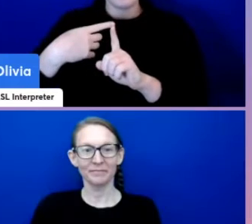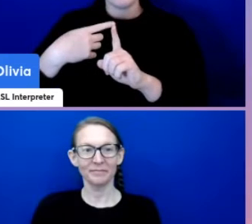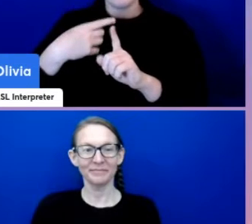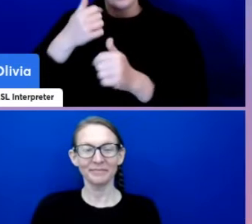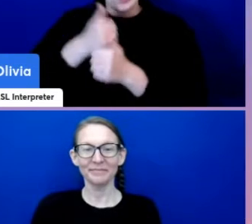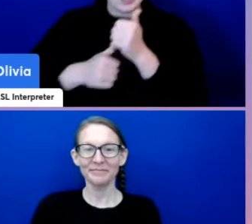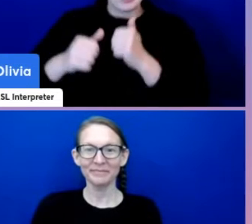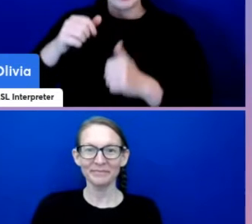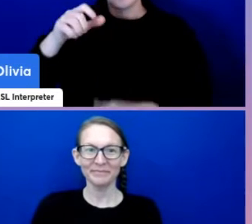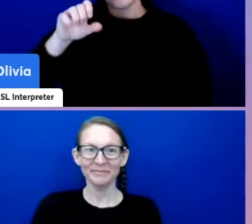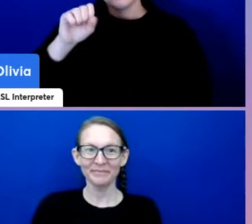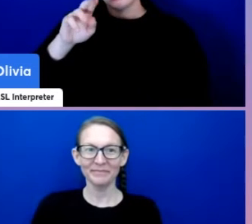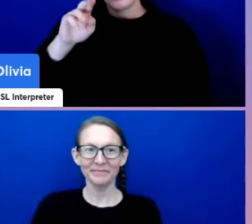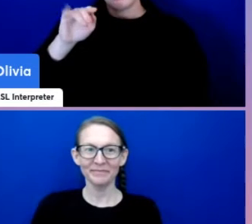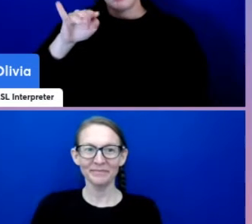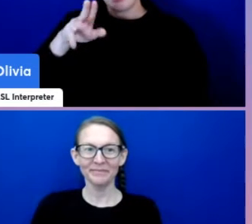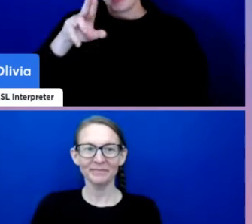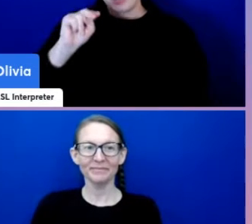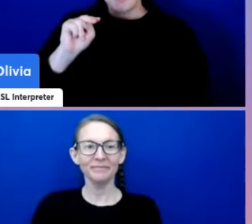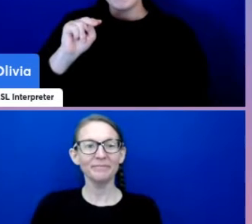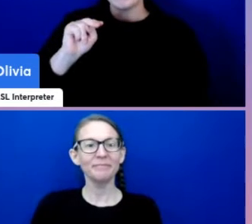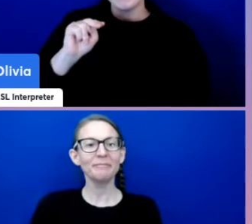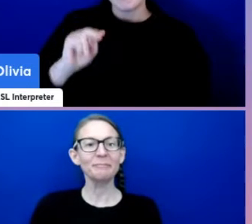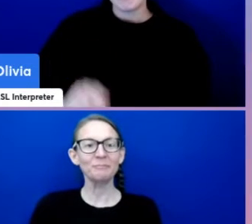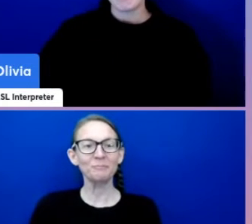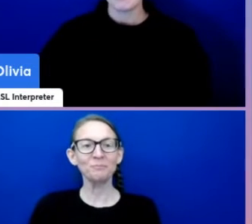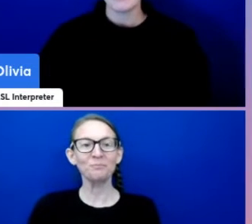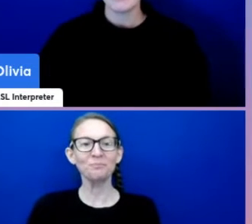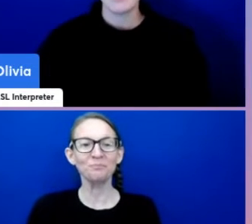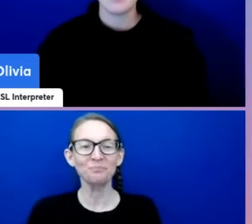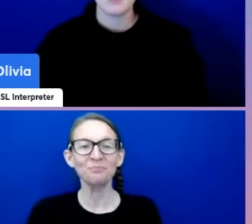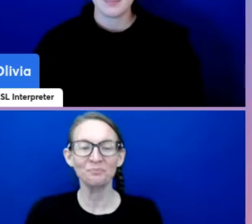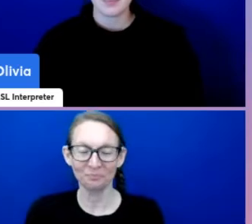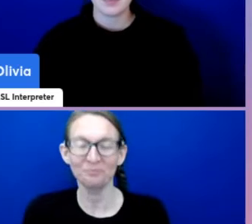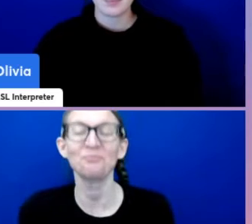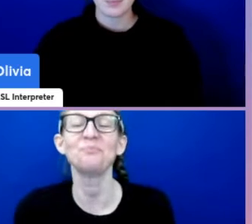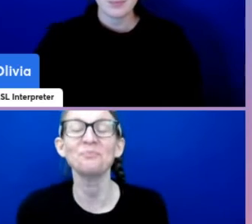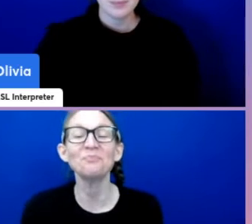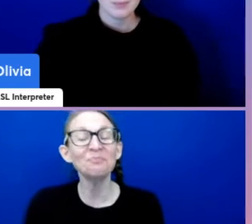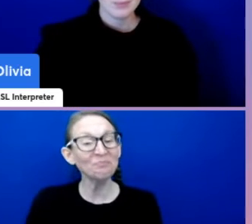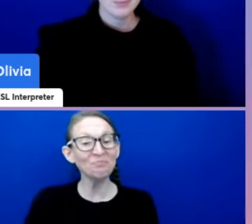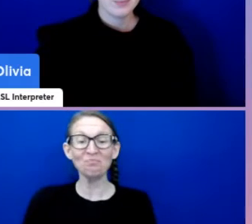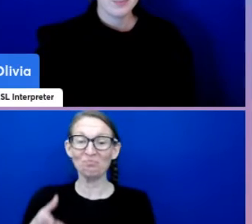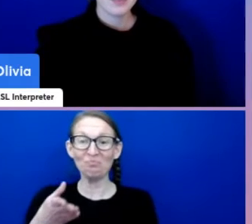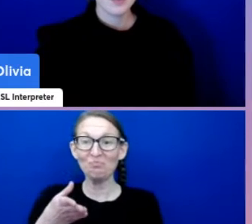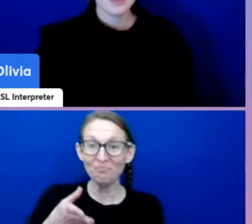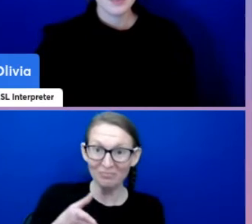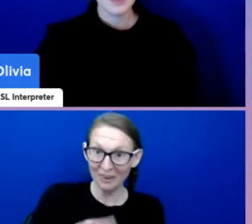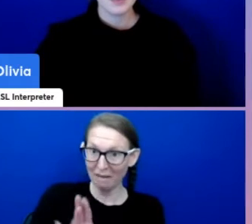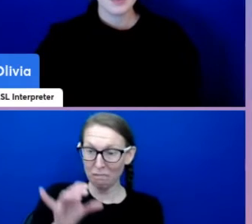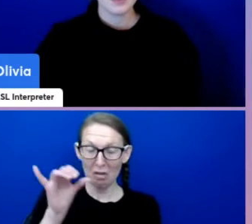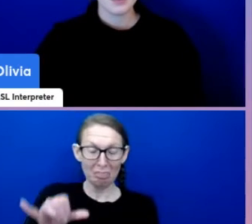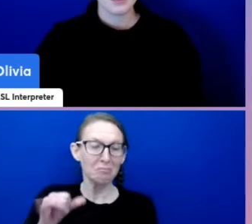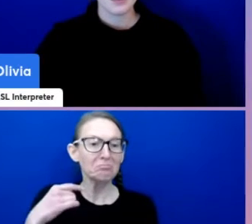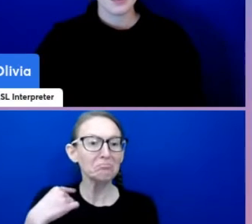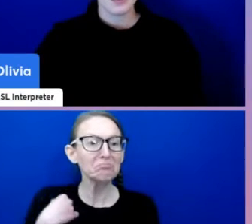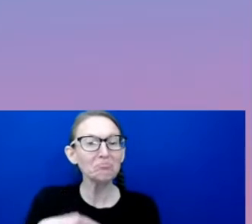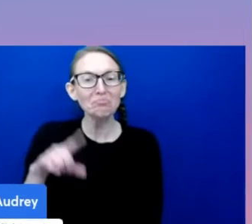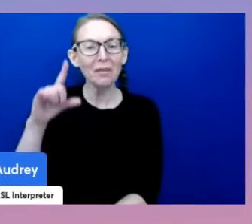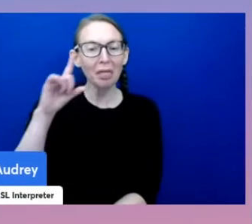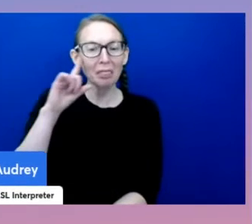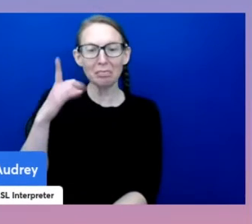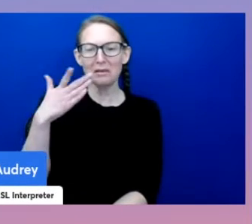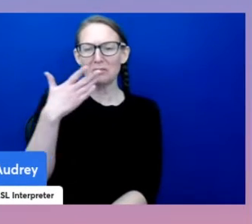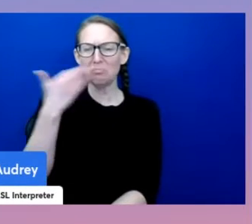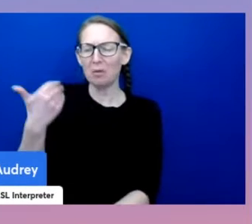This is for Azure. Yeah. And after all of that, I think it's better time that I will